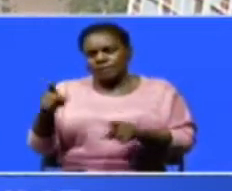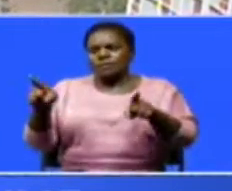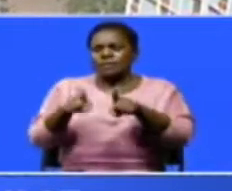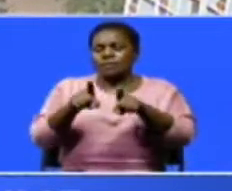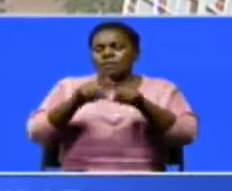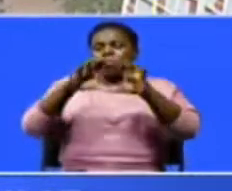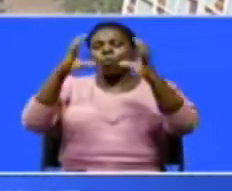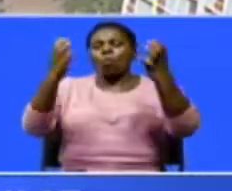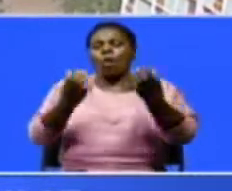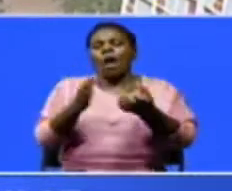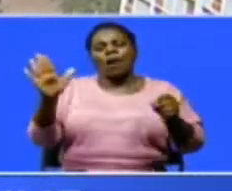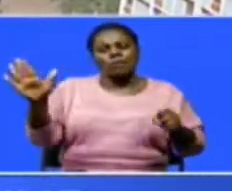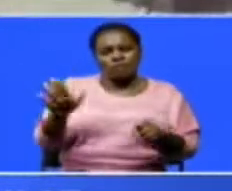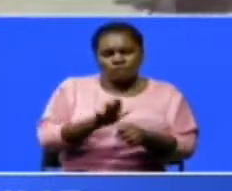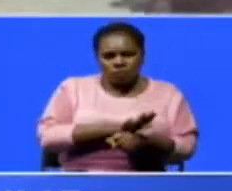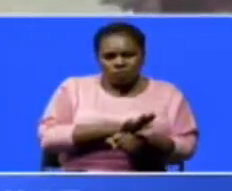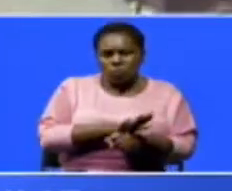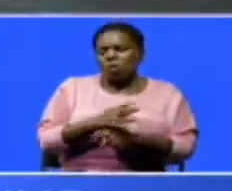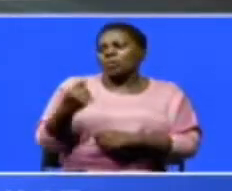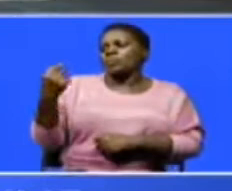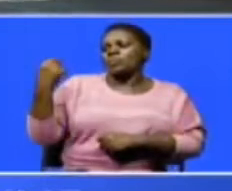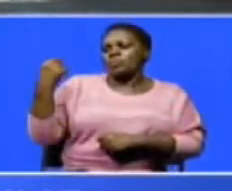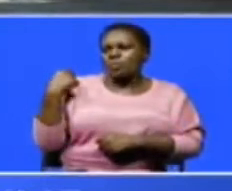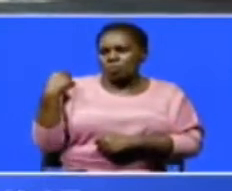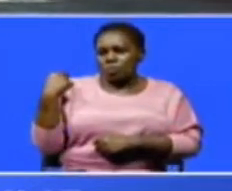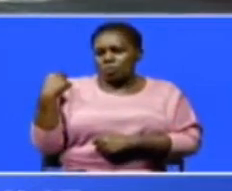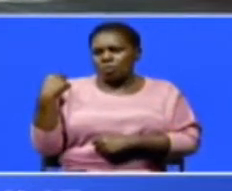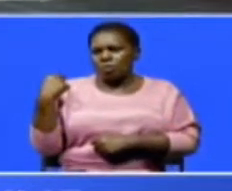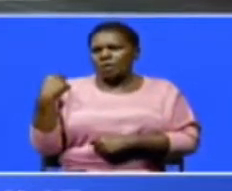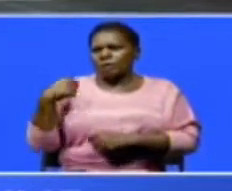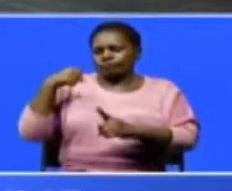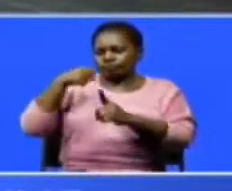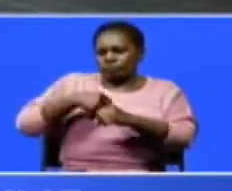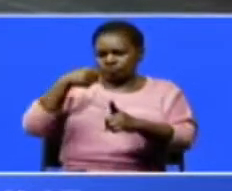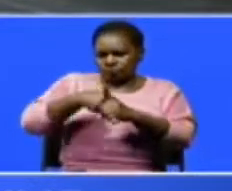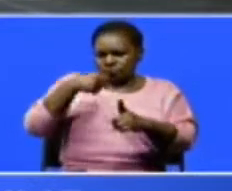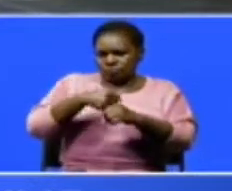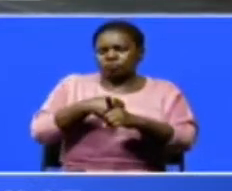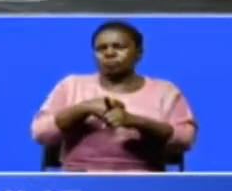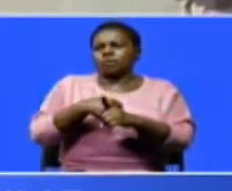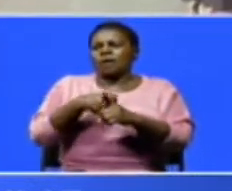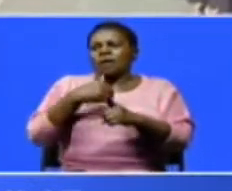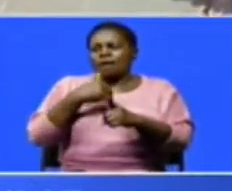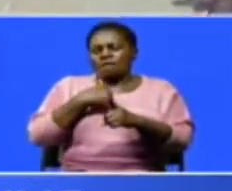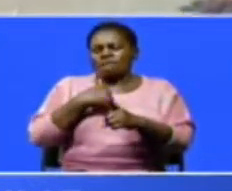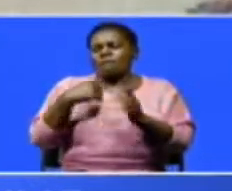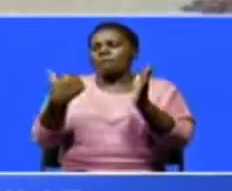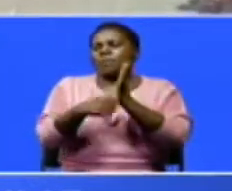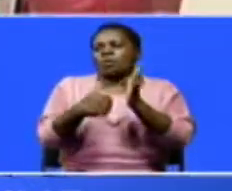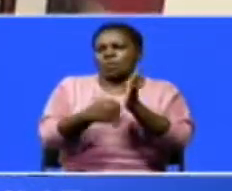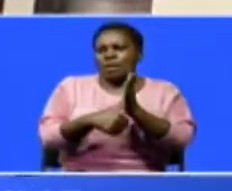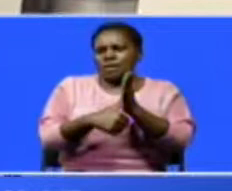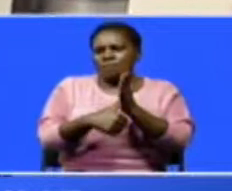extension the world, you would say, has in recent days been confronting its proverbial share of tribulations up